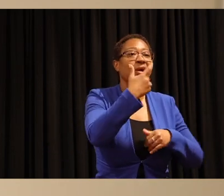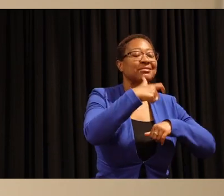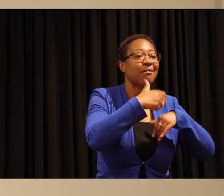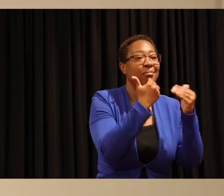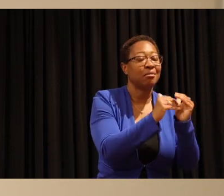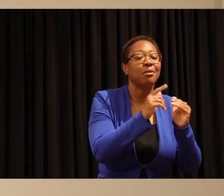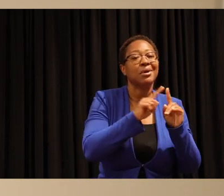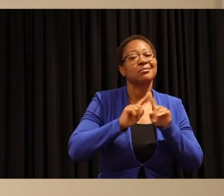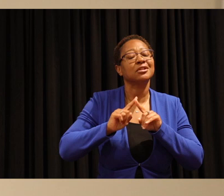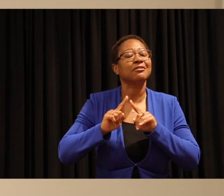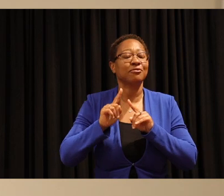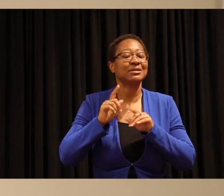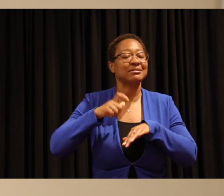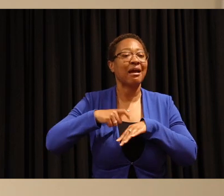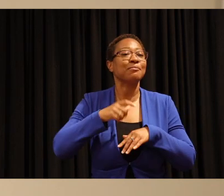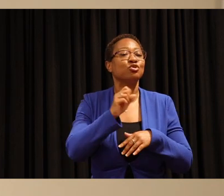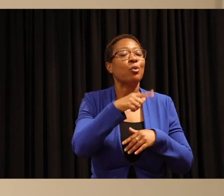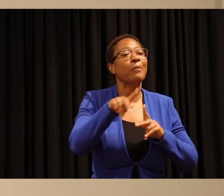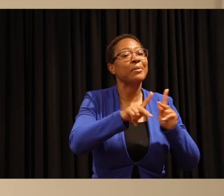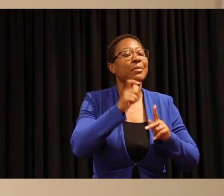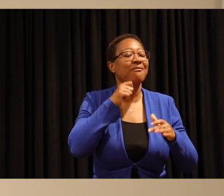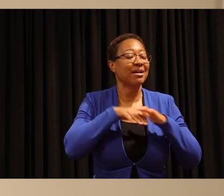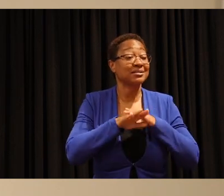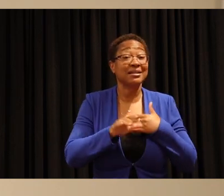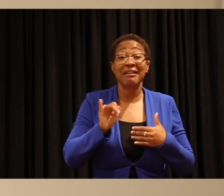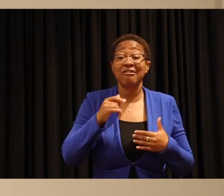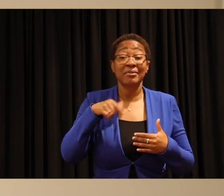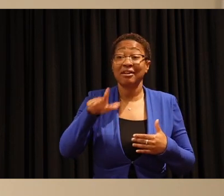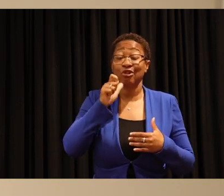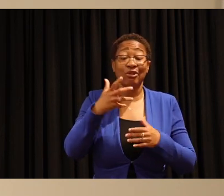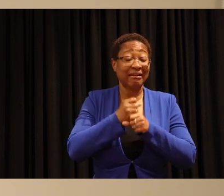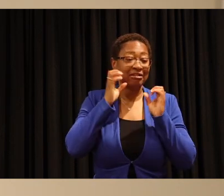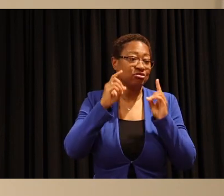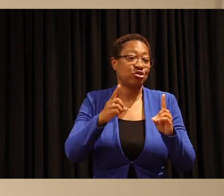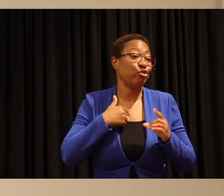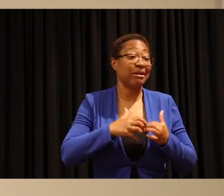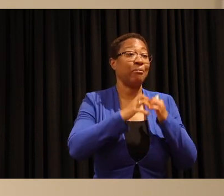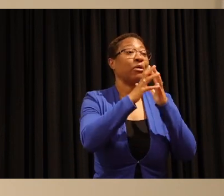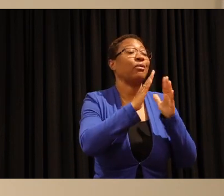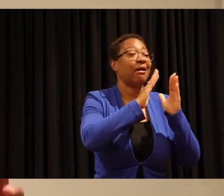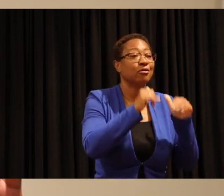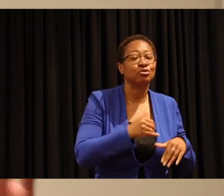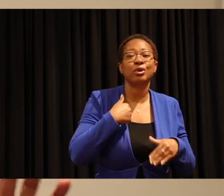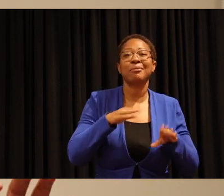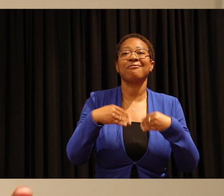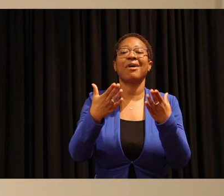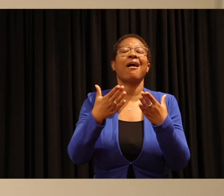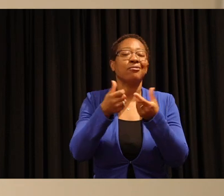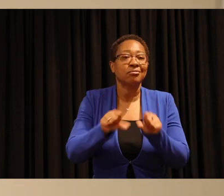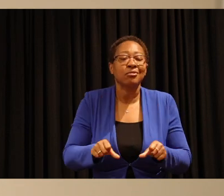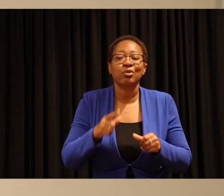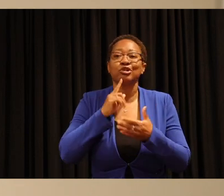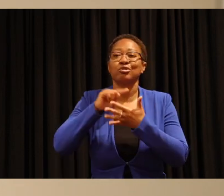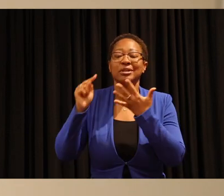that's online and I could go to this one. If we are not educating people, it doesn't matter how many houses we build in our